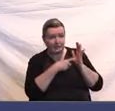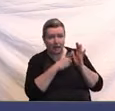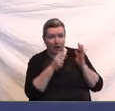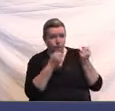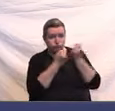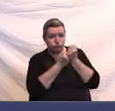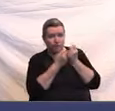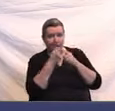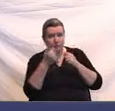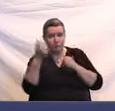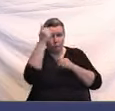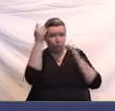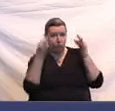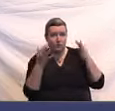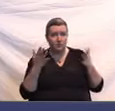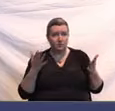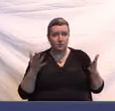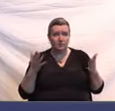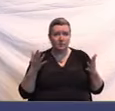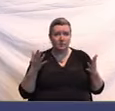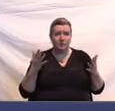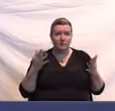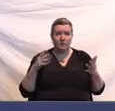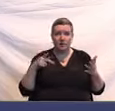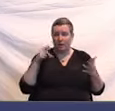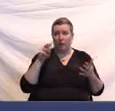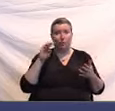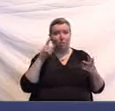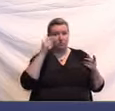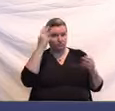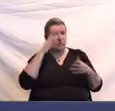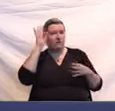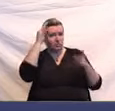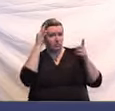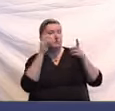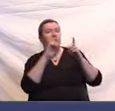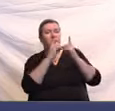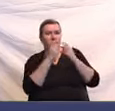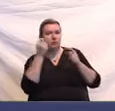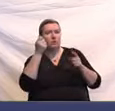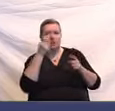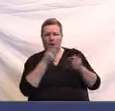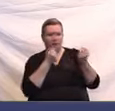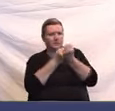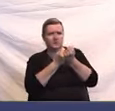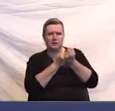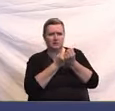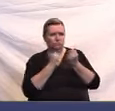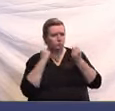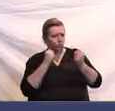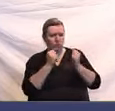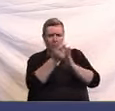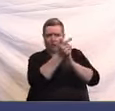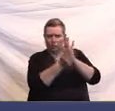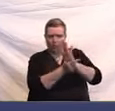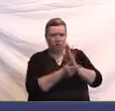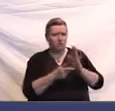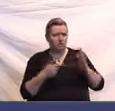was actually just upheld last week by a federal district court, and we're very confident it's on sound legal footing. So I don't think it's going anywhere.